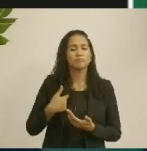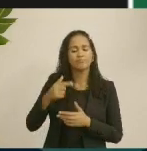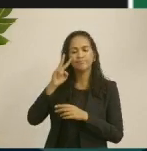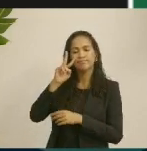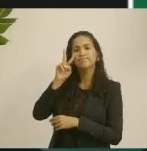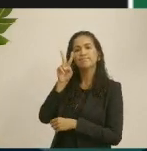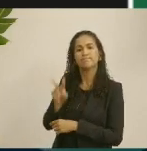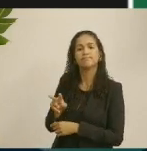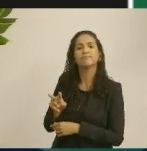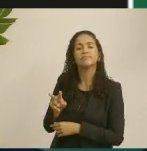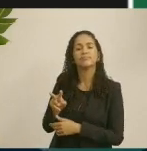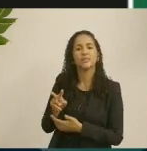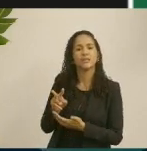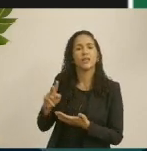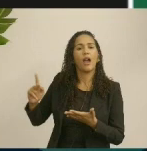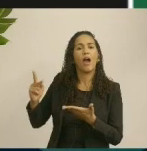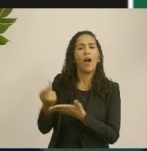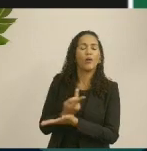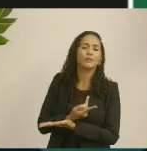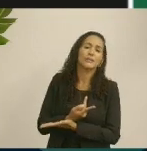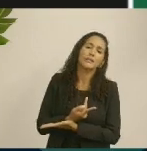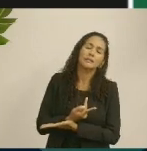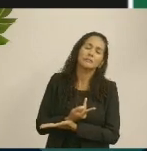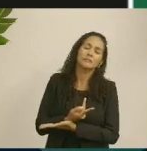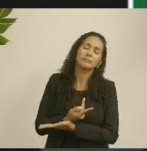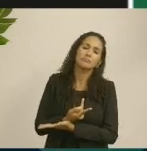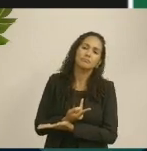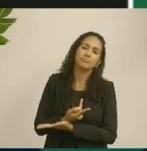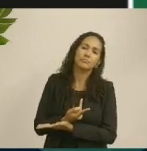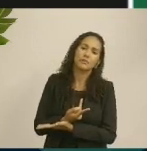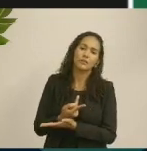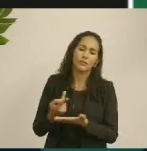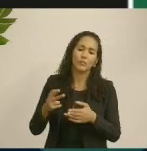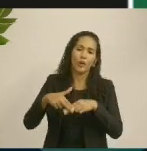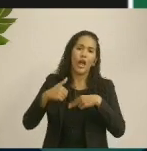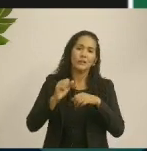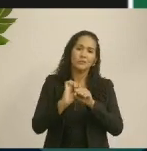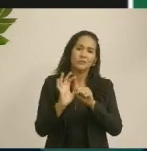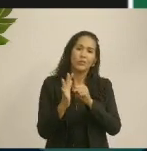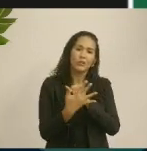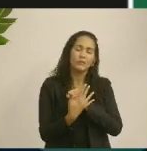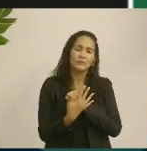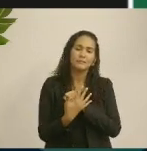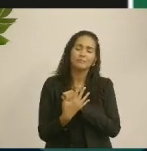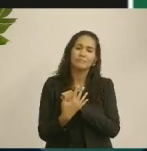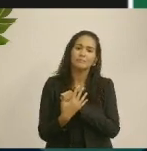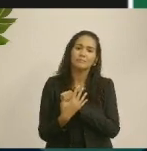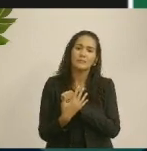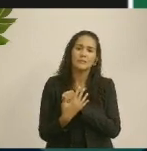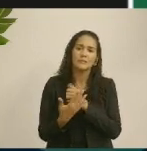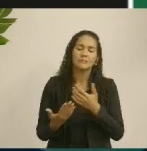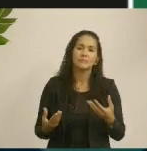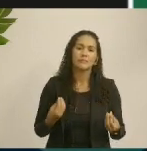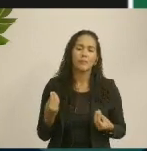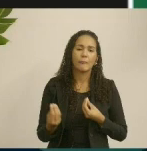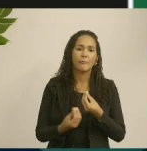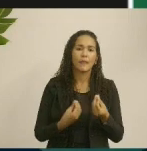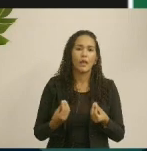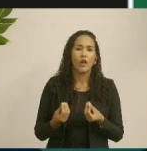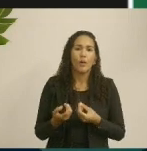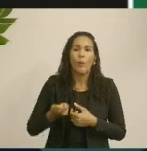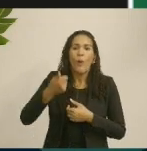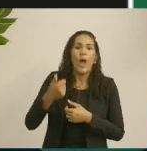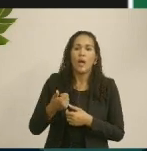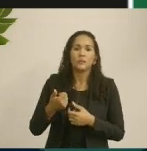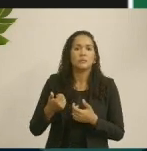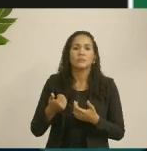a scale that in almost no time, there was a number of vaccines available. And neglected disease really